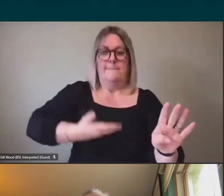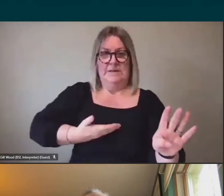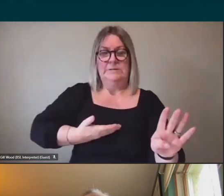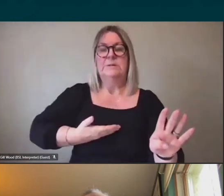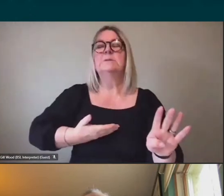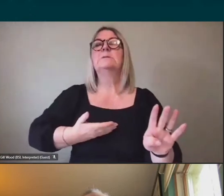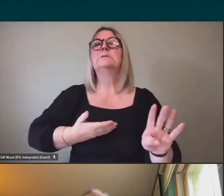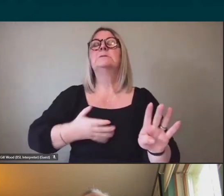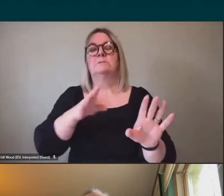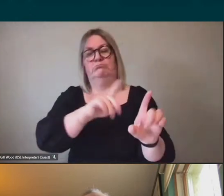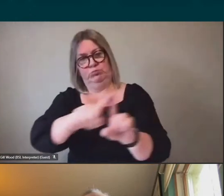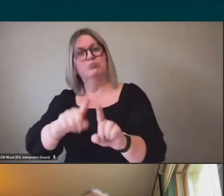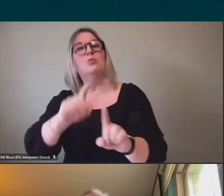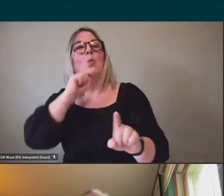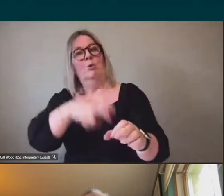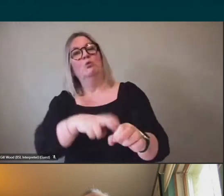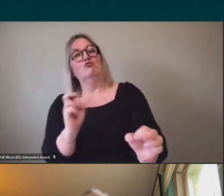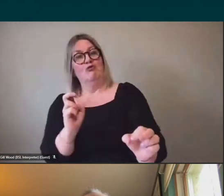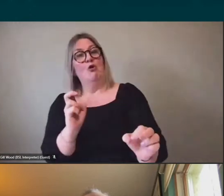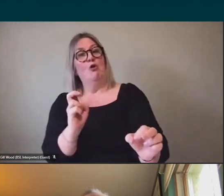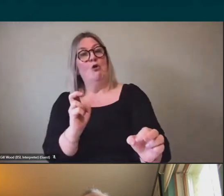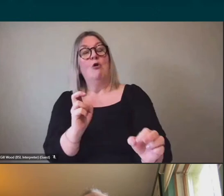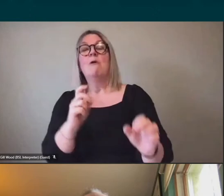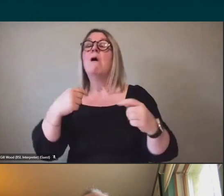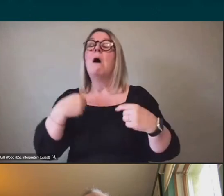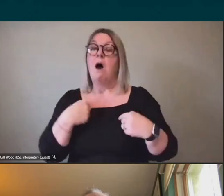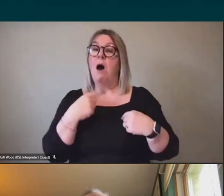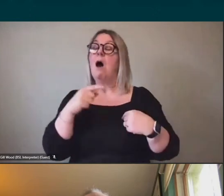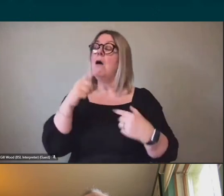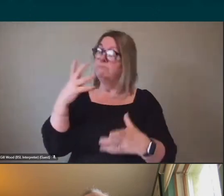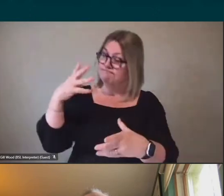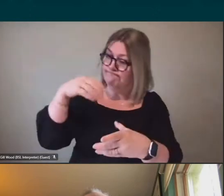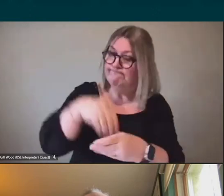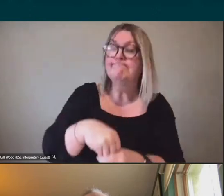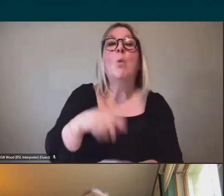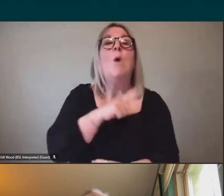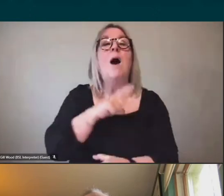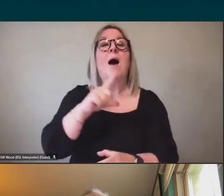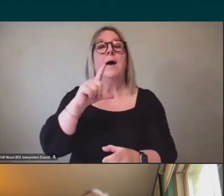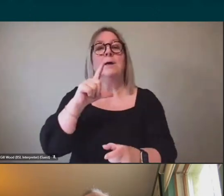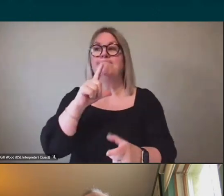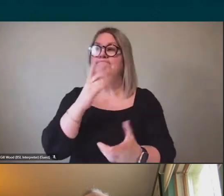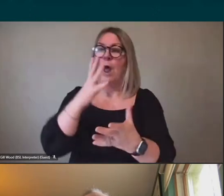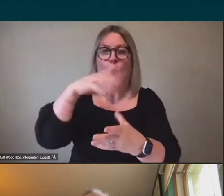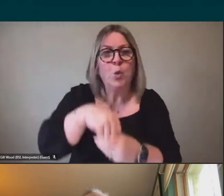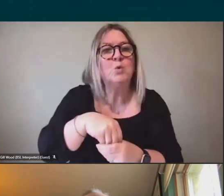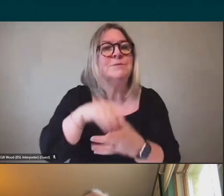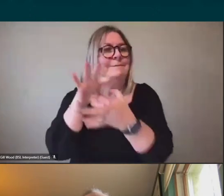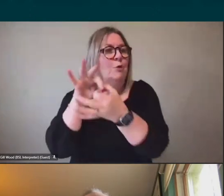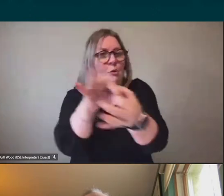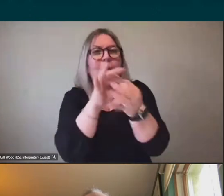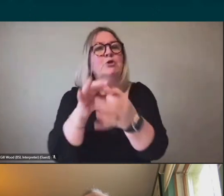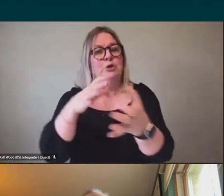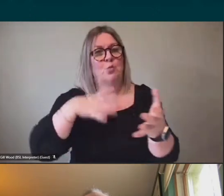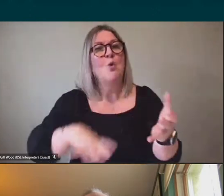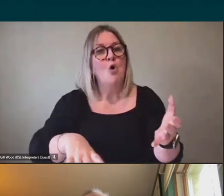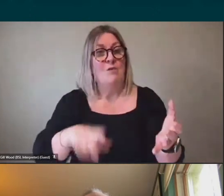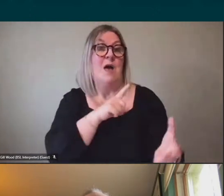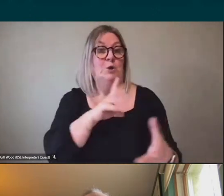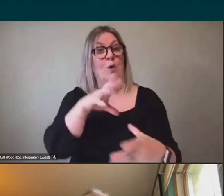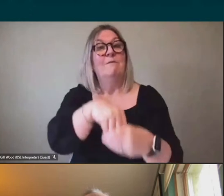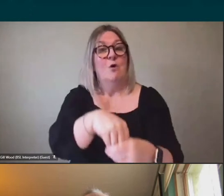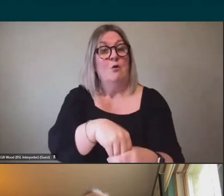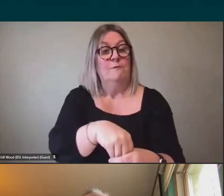Panel. I entered into that in the spirit of absolute inclusiveness and collaboration. I think I've worked very well with all of